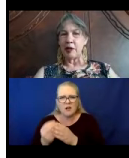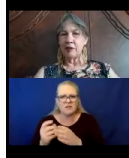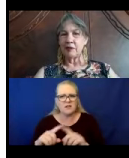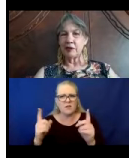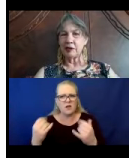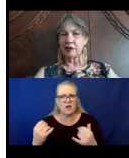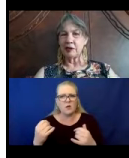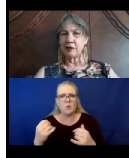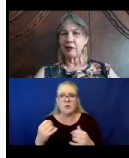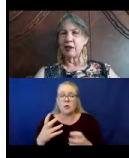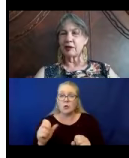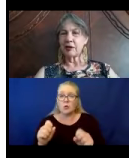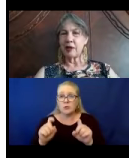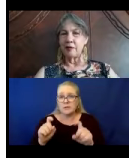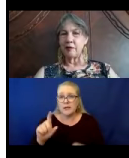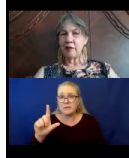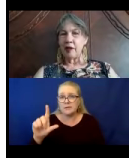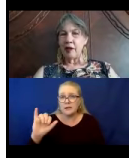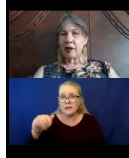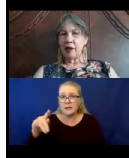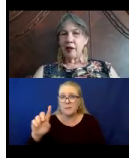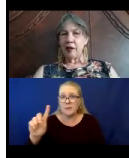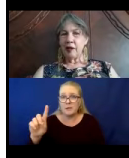lipid panel, which is cholesterol,